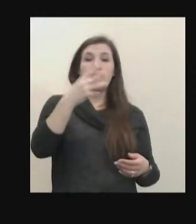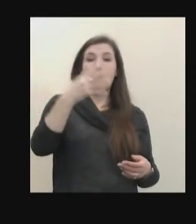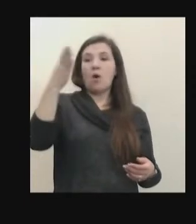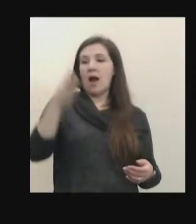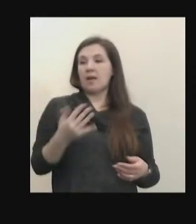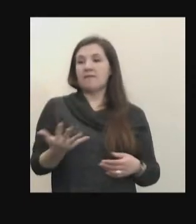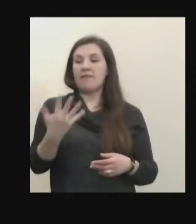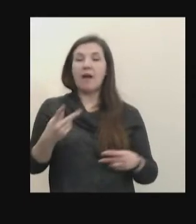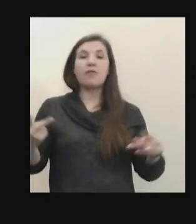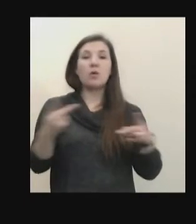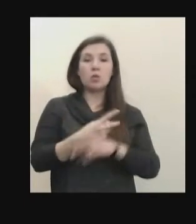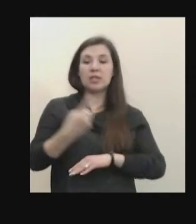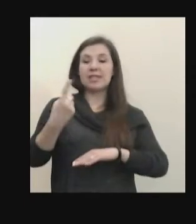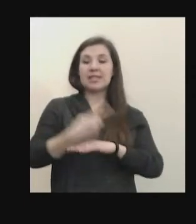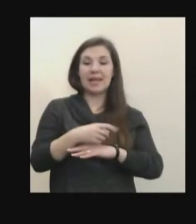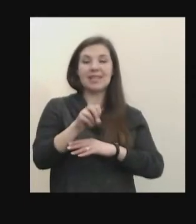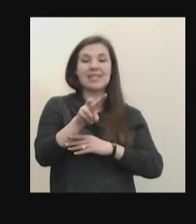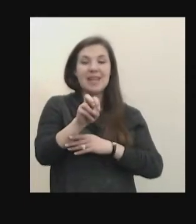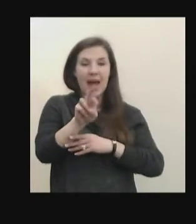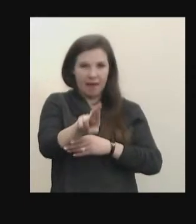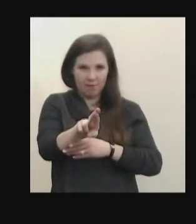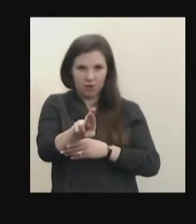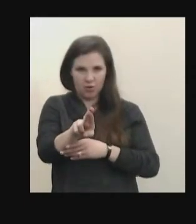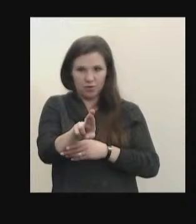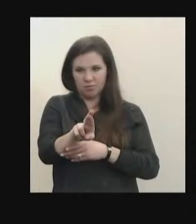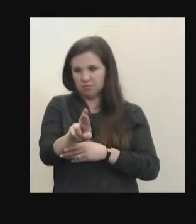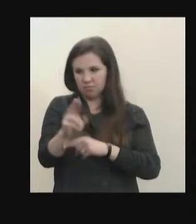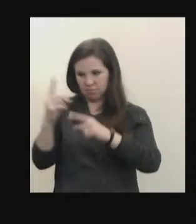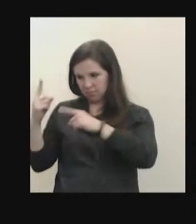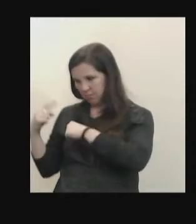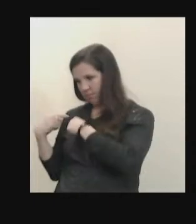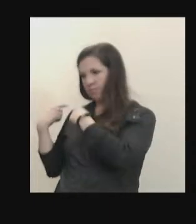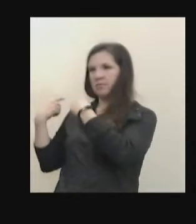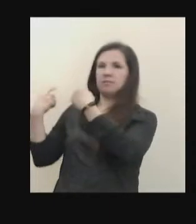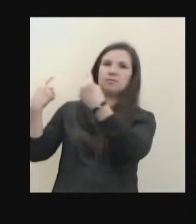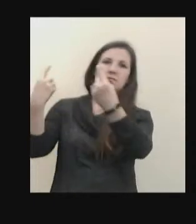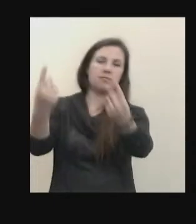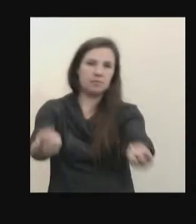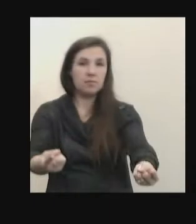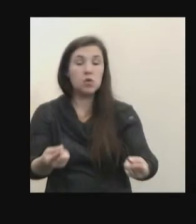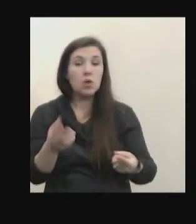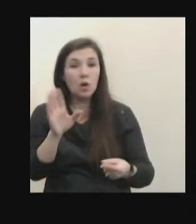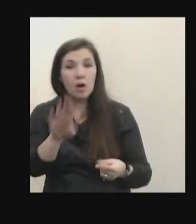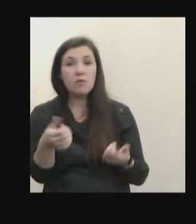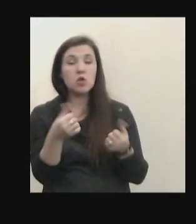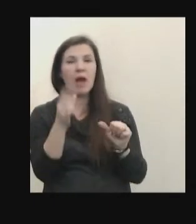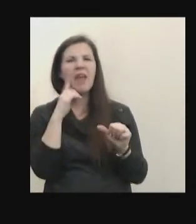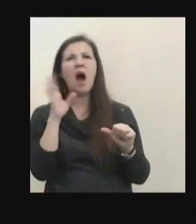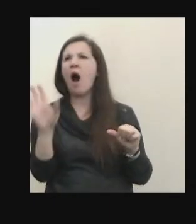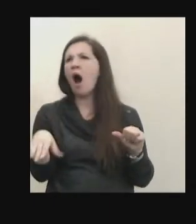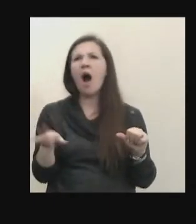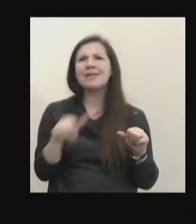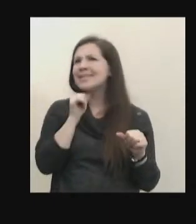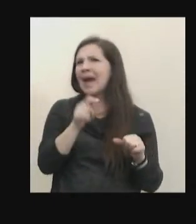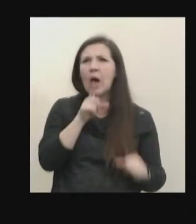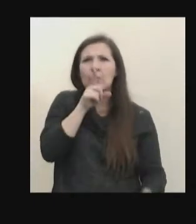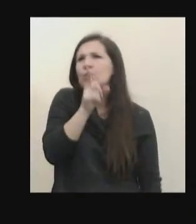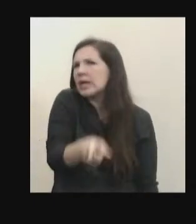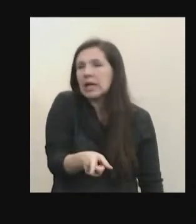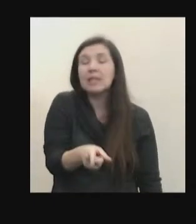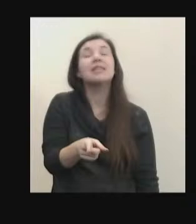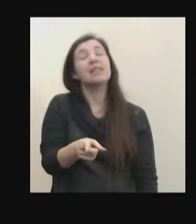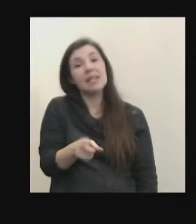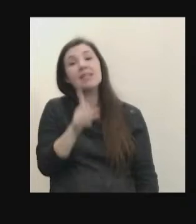ever in the pandemic. And for those who are trying to make it seem like it's not real, it is real. There are people